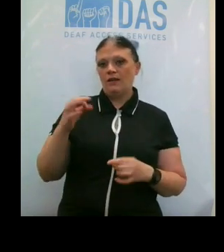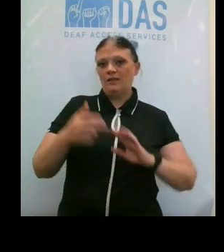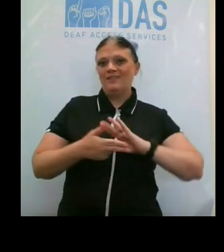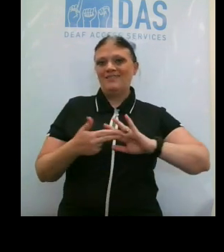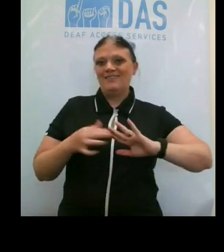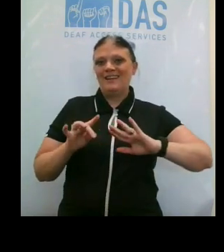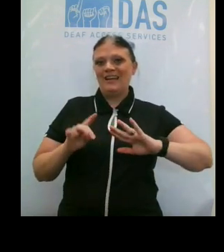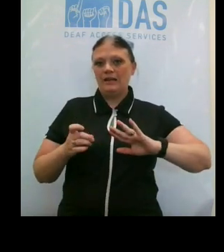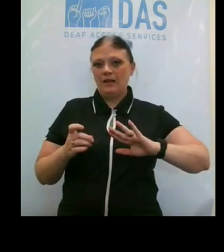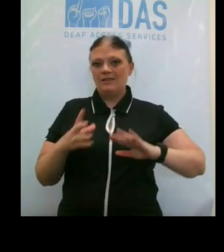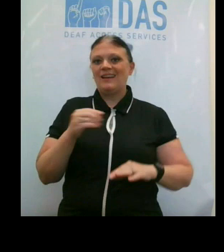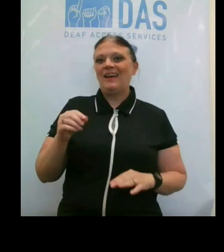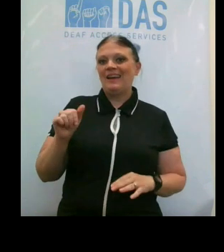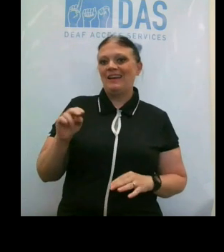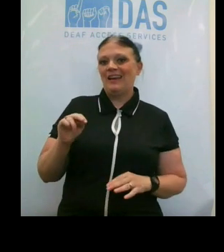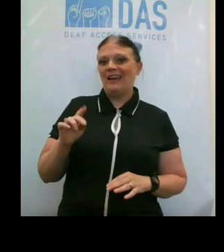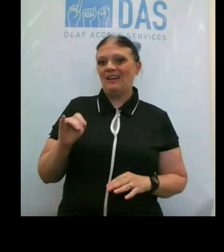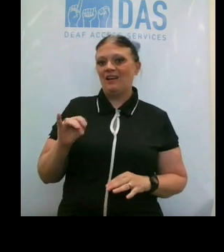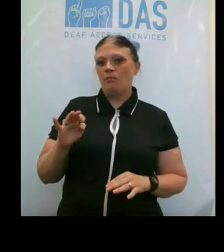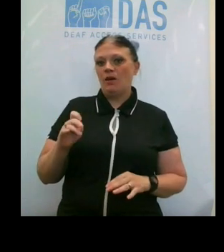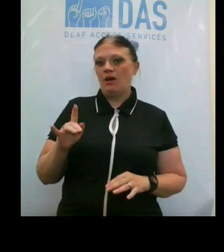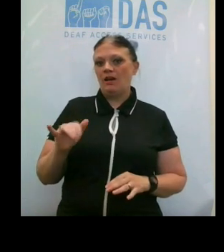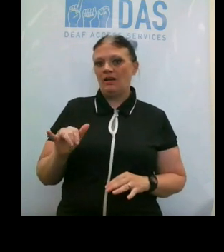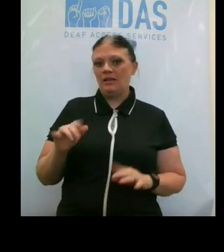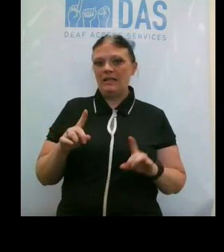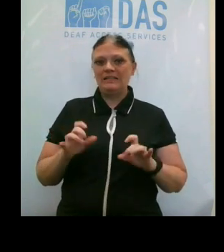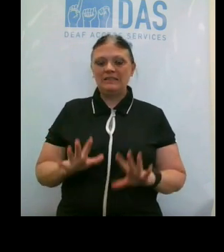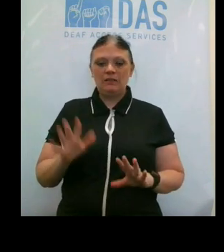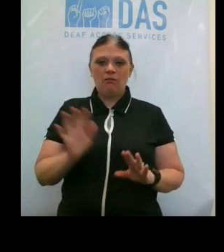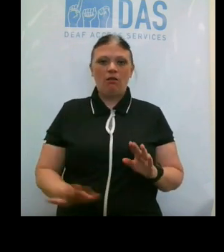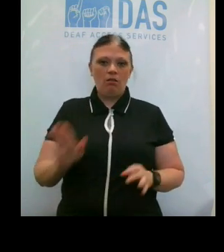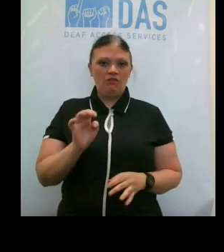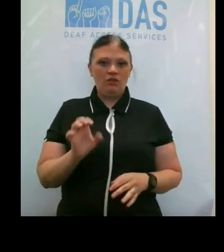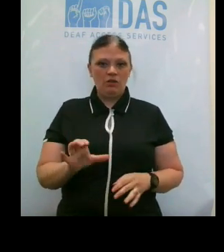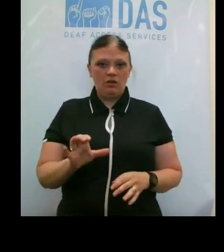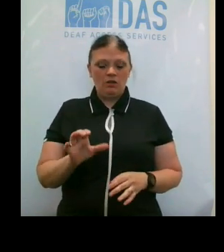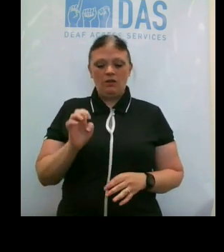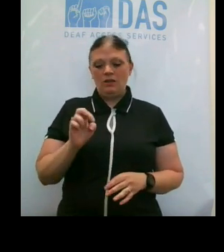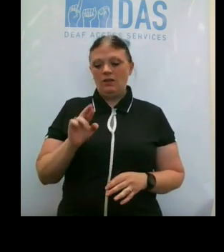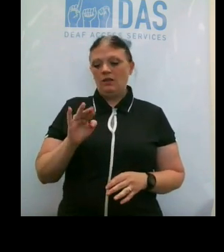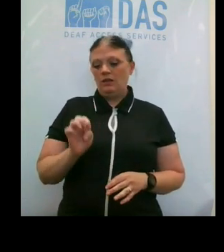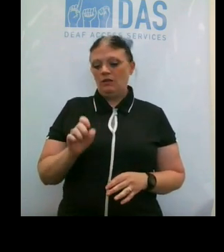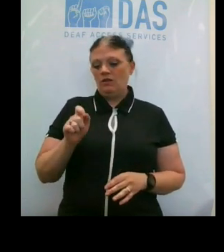diagnostic testing and antibody testing across Erie County. It is at